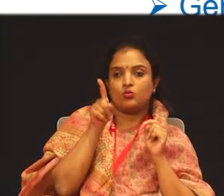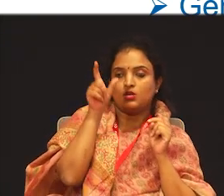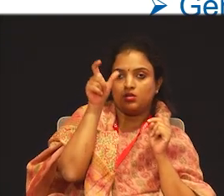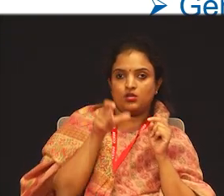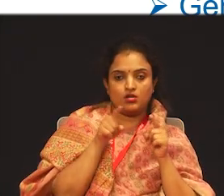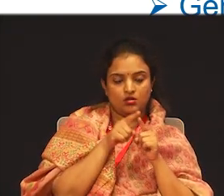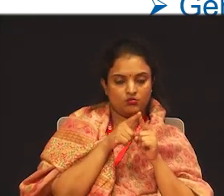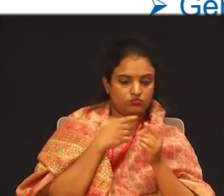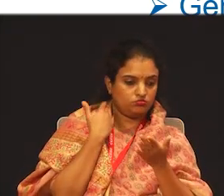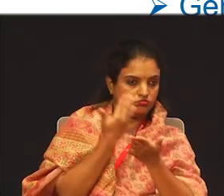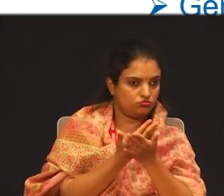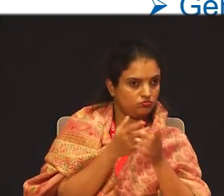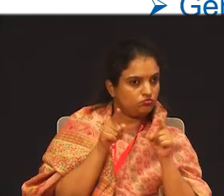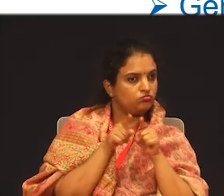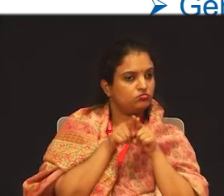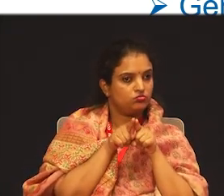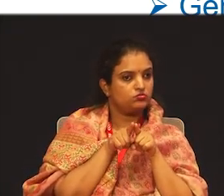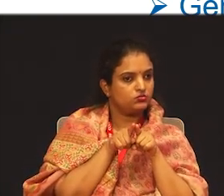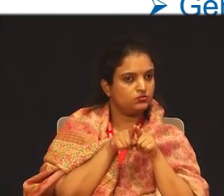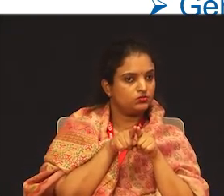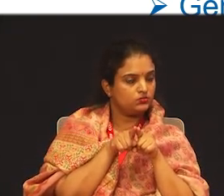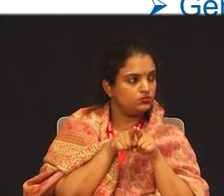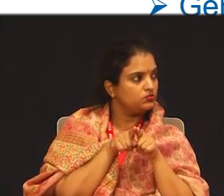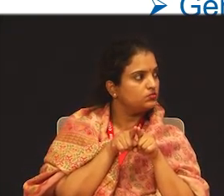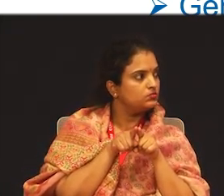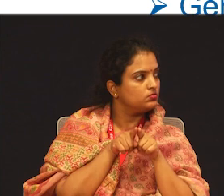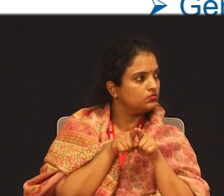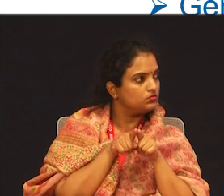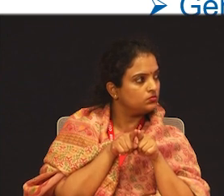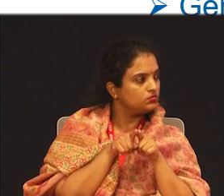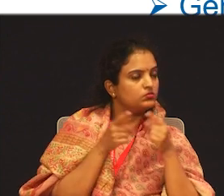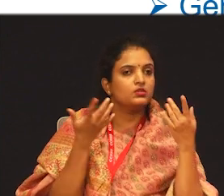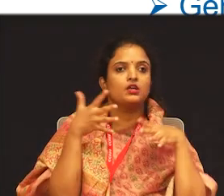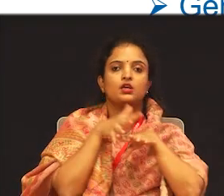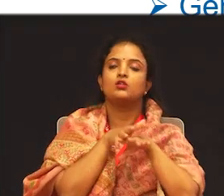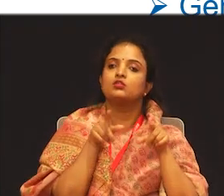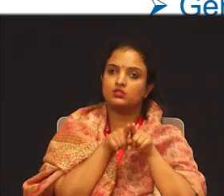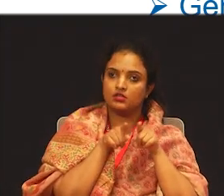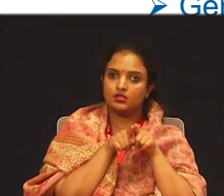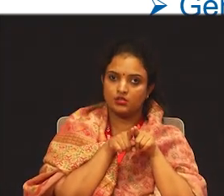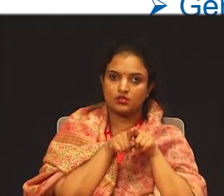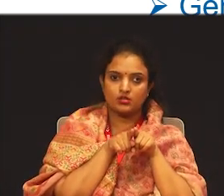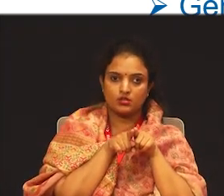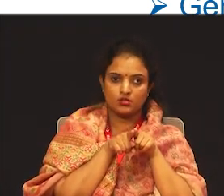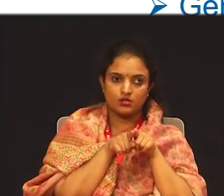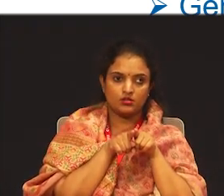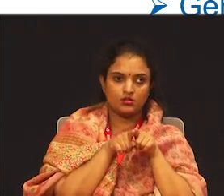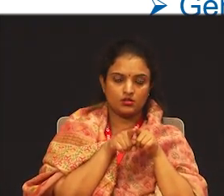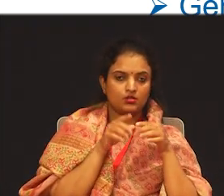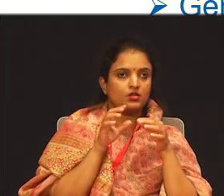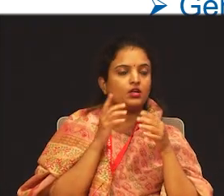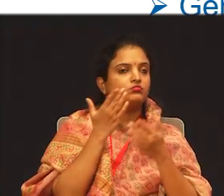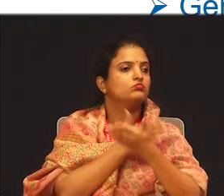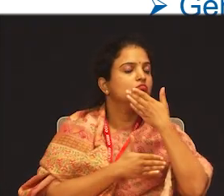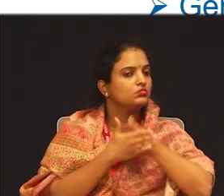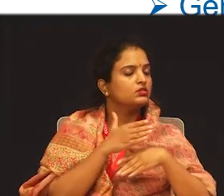is remarkable, that it has brought inclusion out of the clutches of